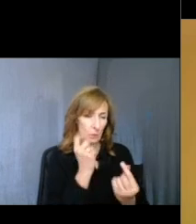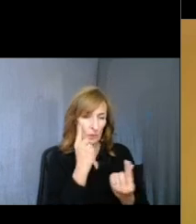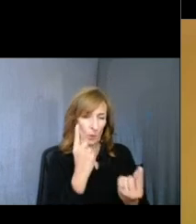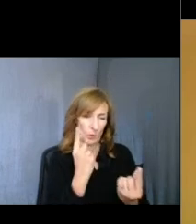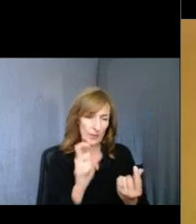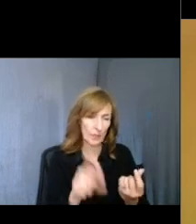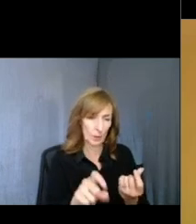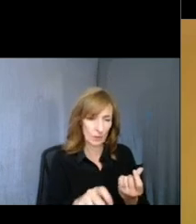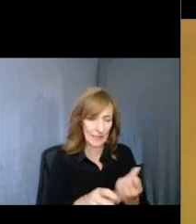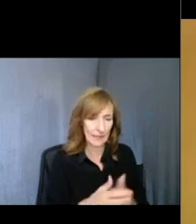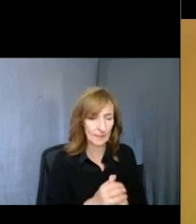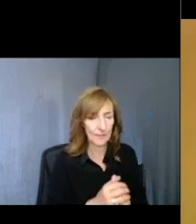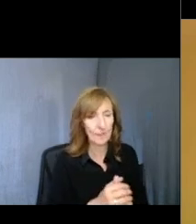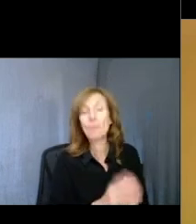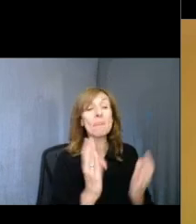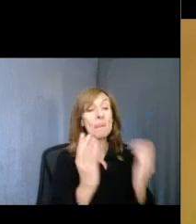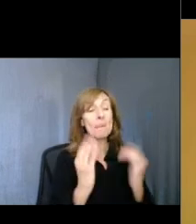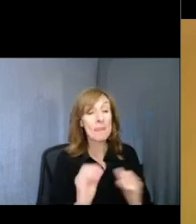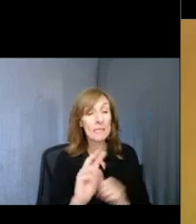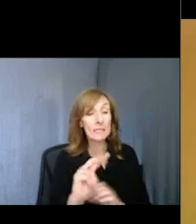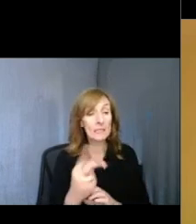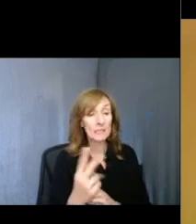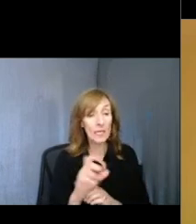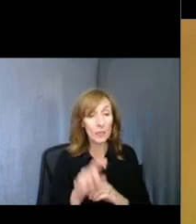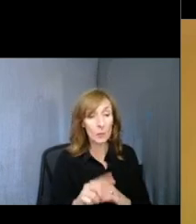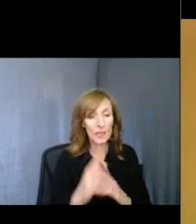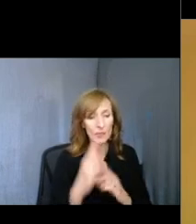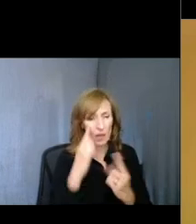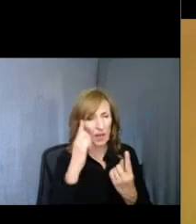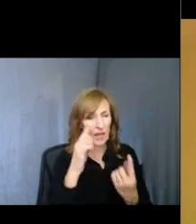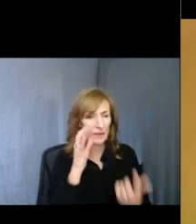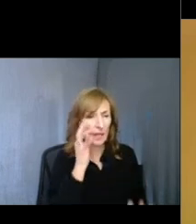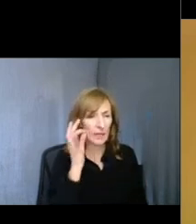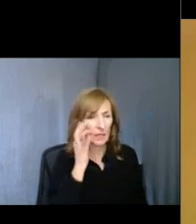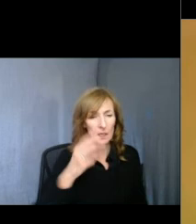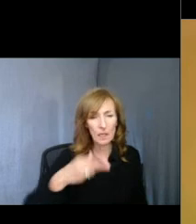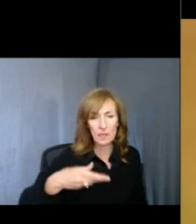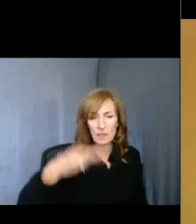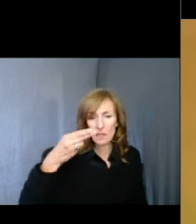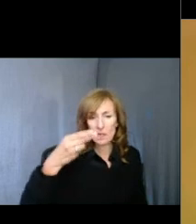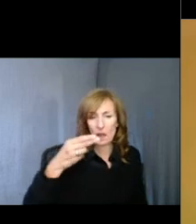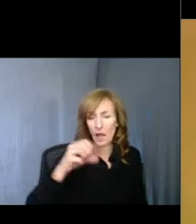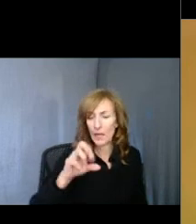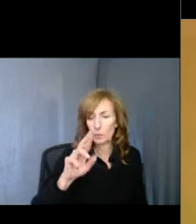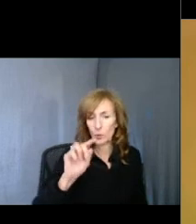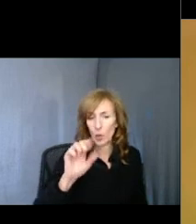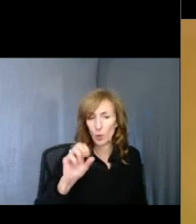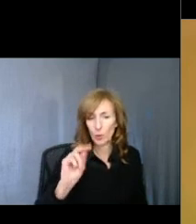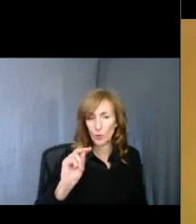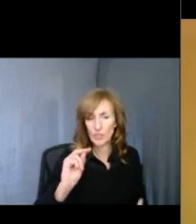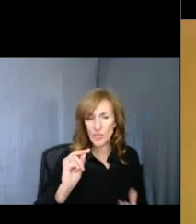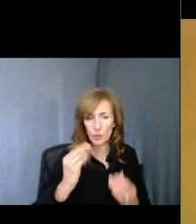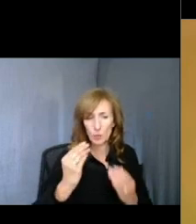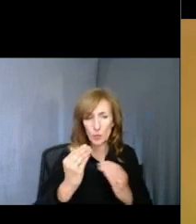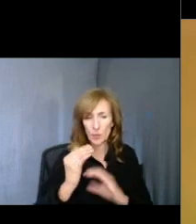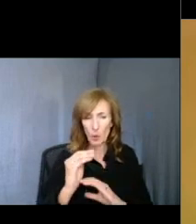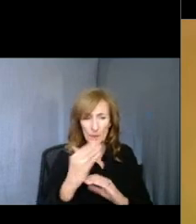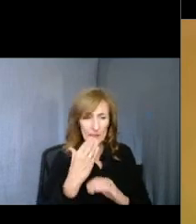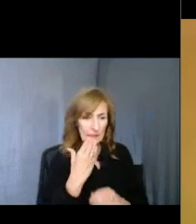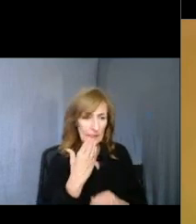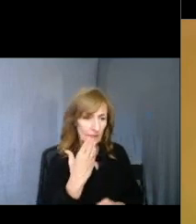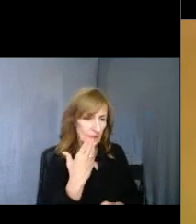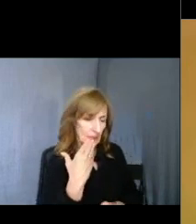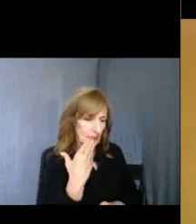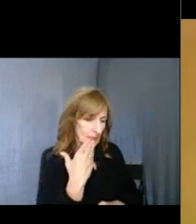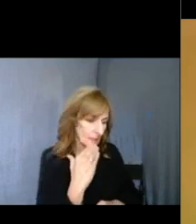Okay. Second question. I thought cats had high protein requirements. Isn't it bad to limit their protein even though they have